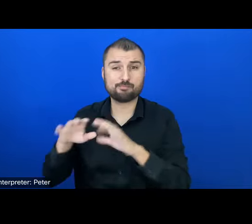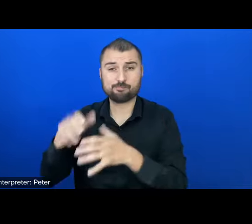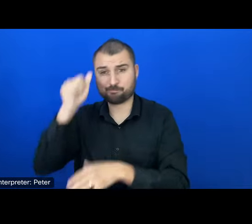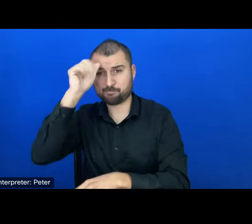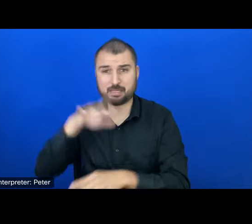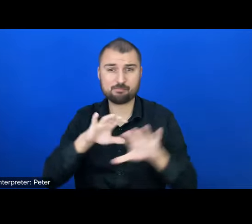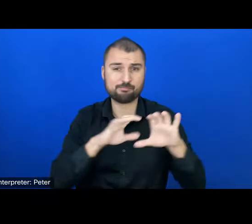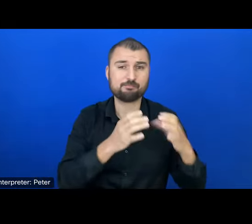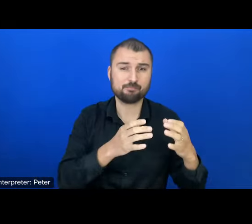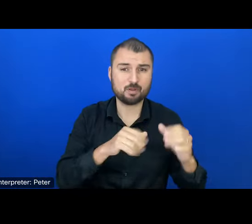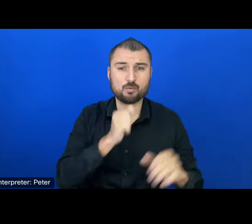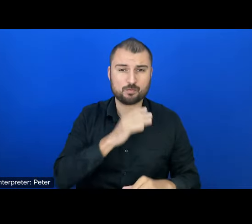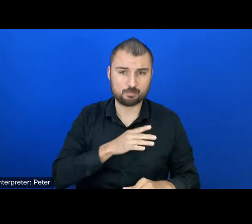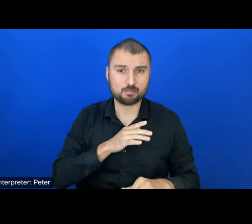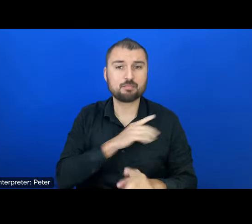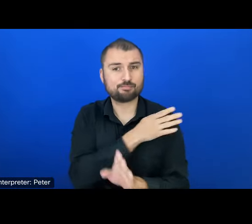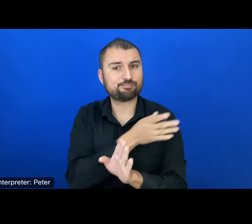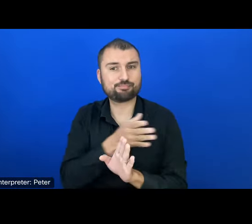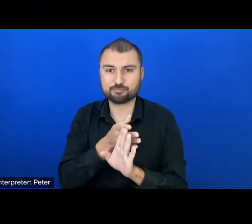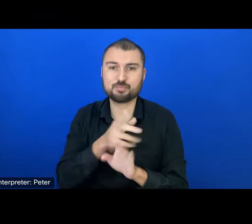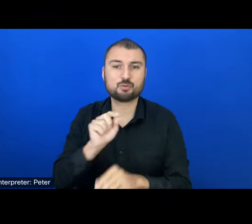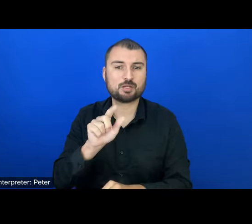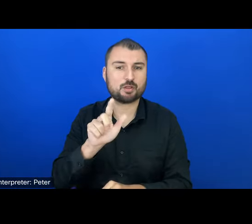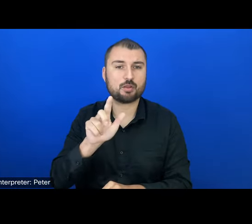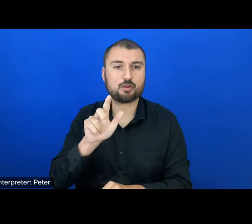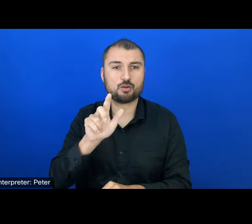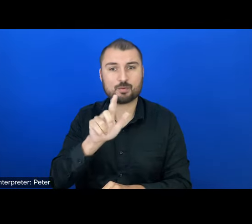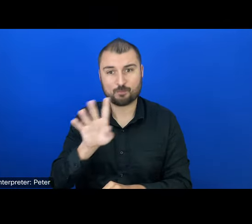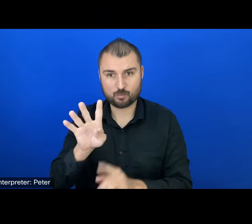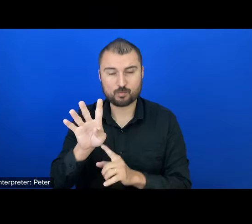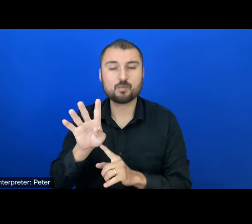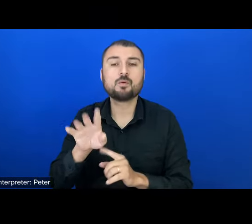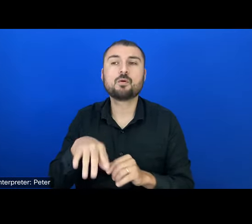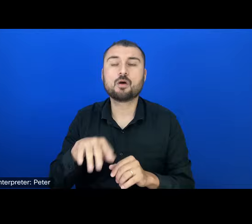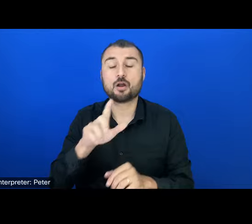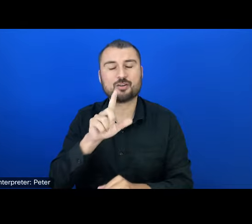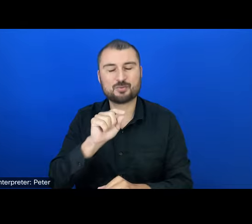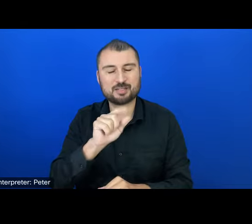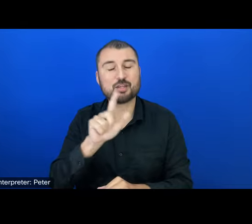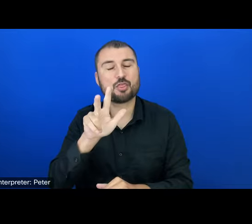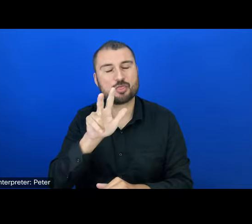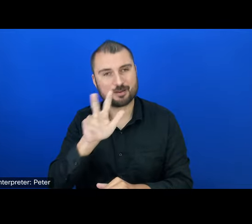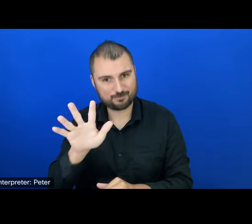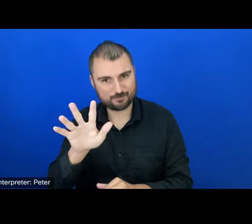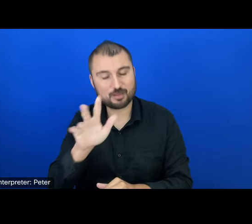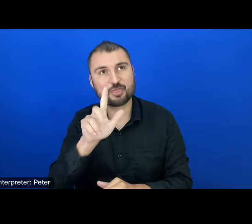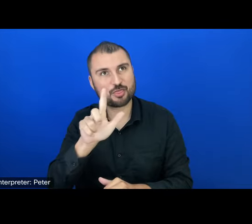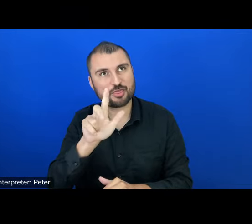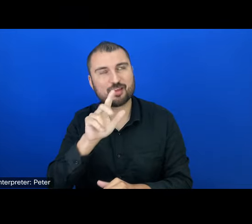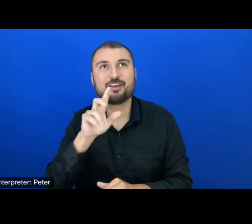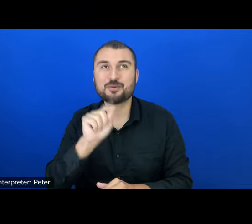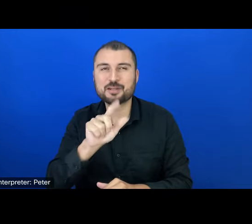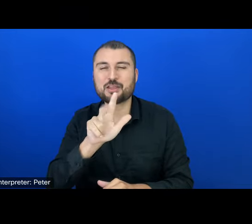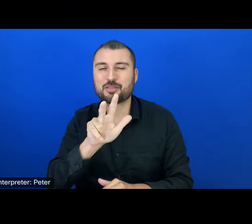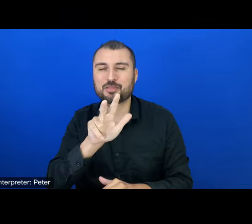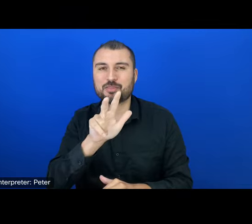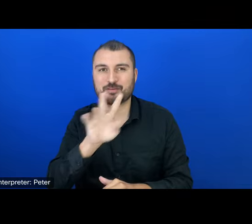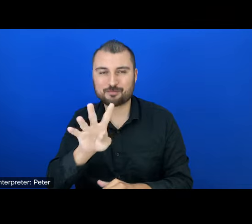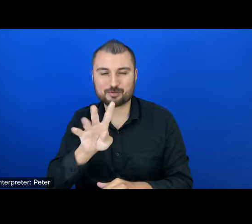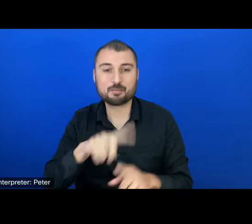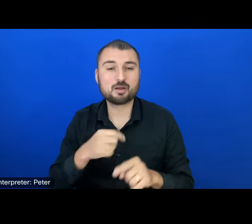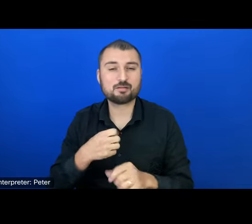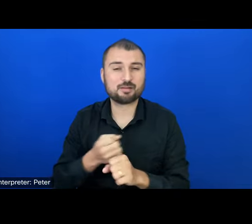2034. At the projections, and I'll say this, we are working off of last year's commission projections, as